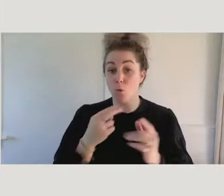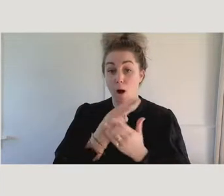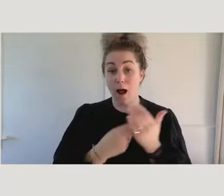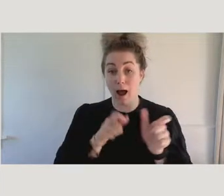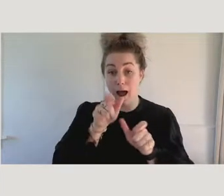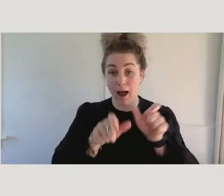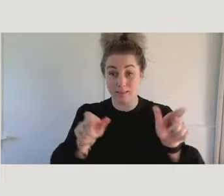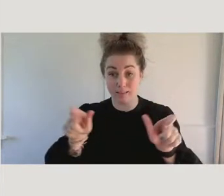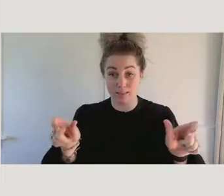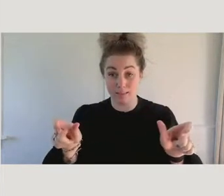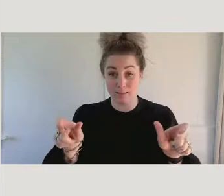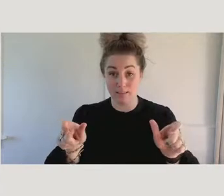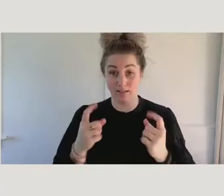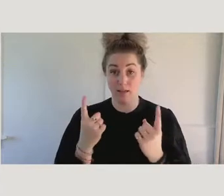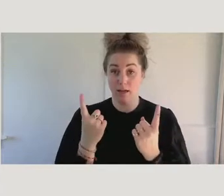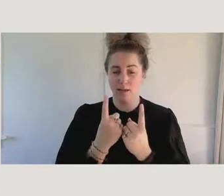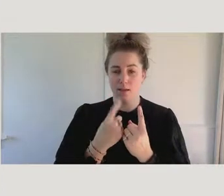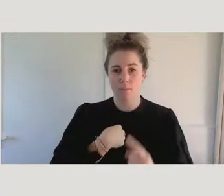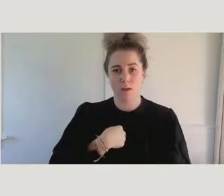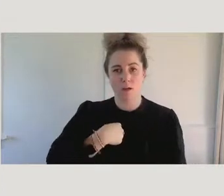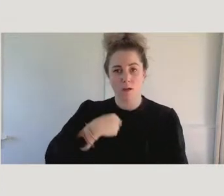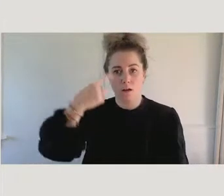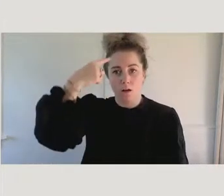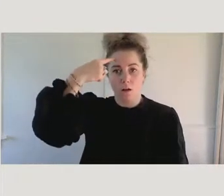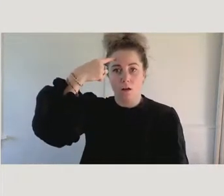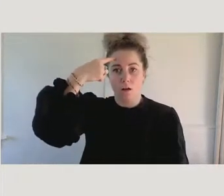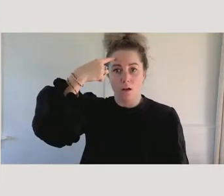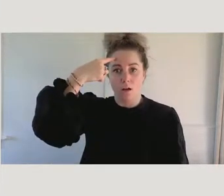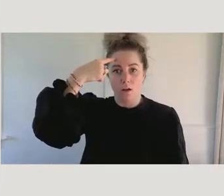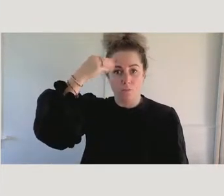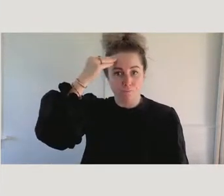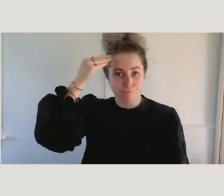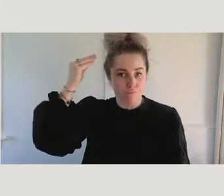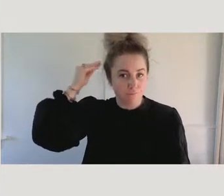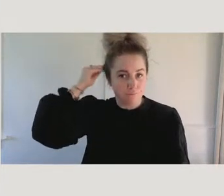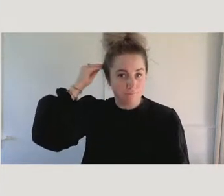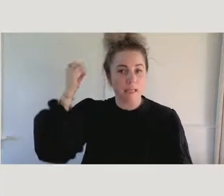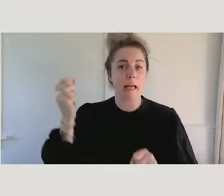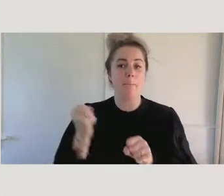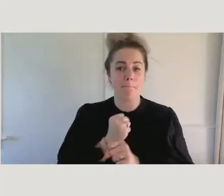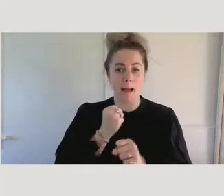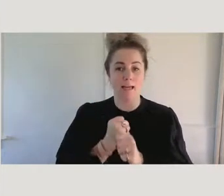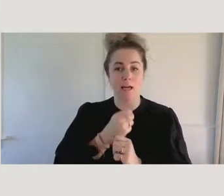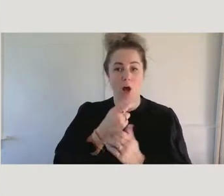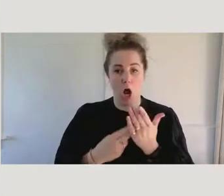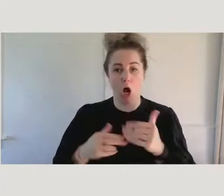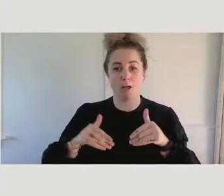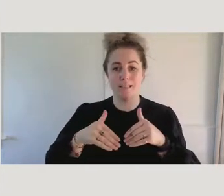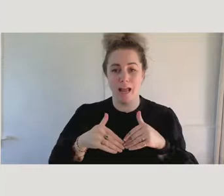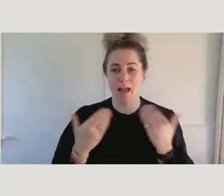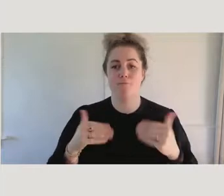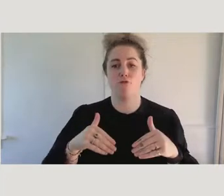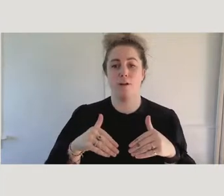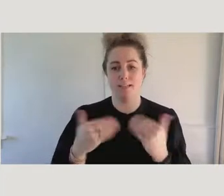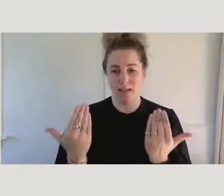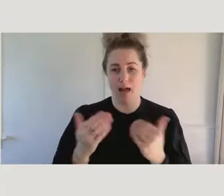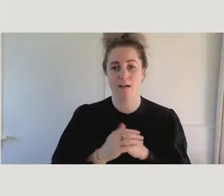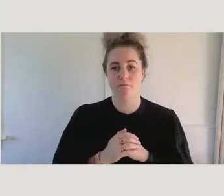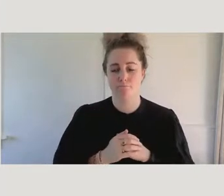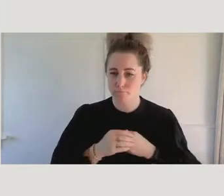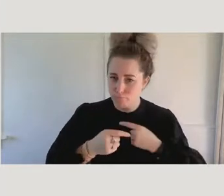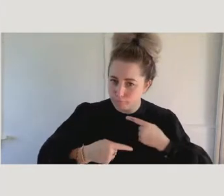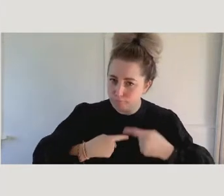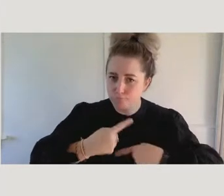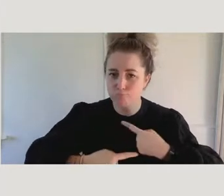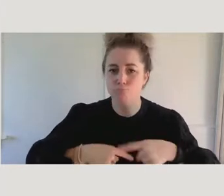and the thing that stay stays in my mind is make art every day just keep